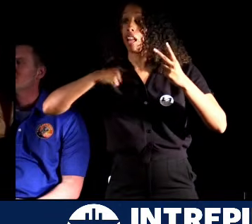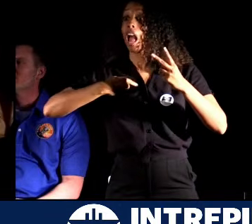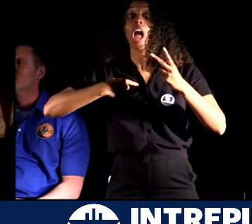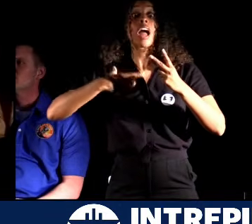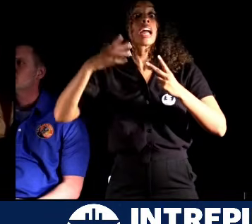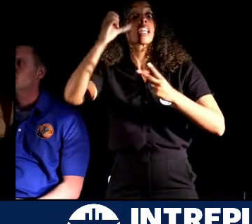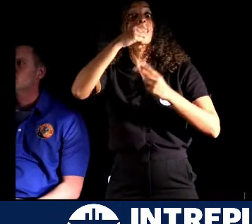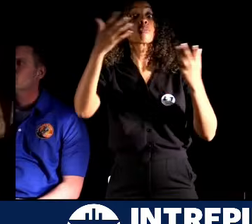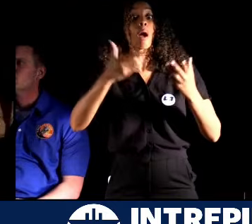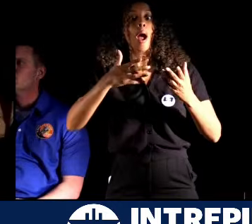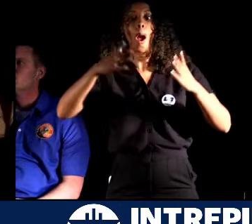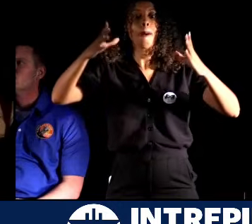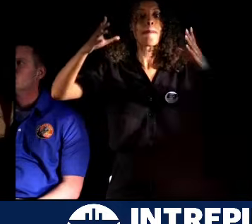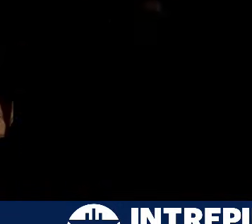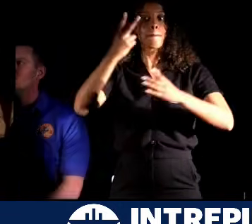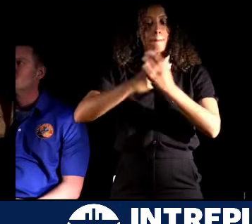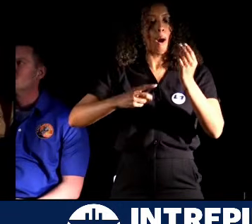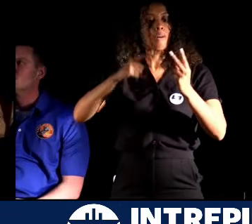in both.